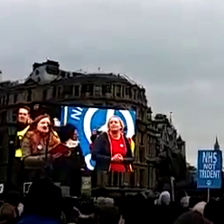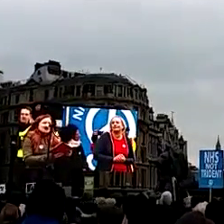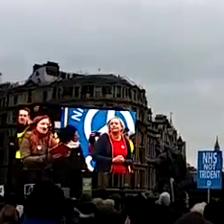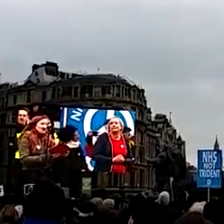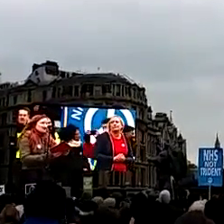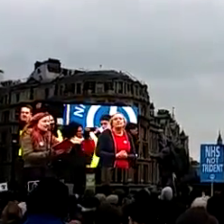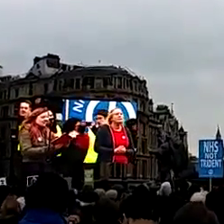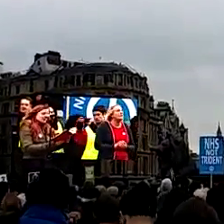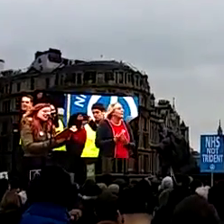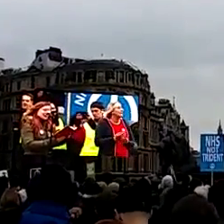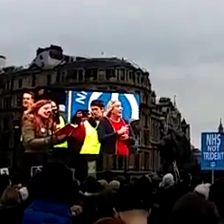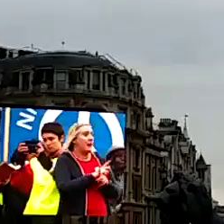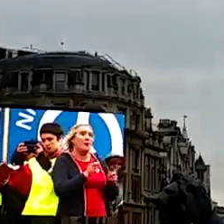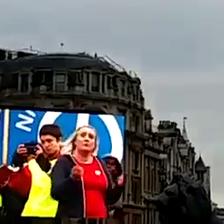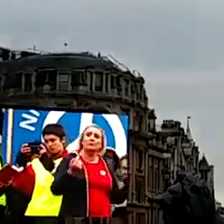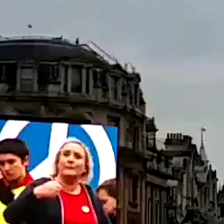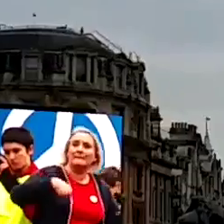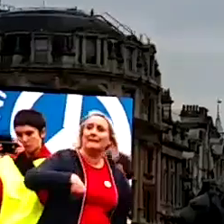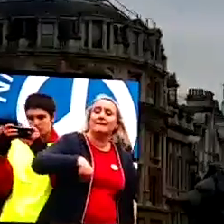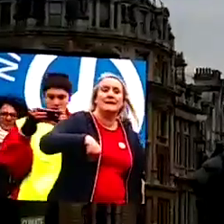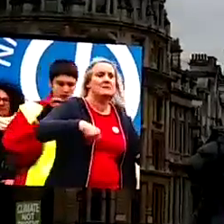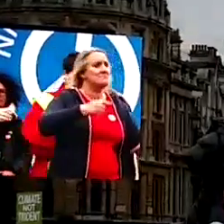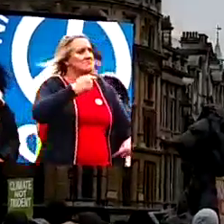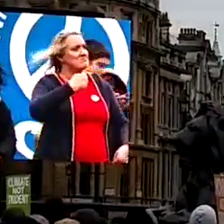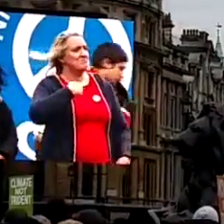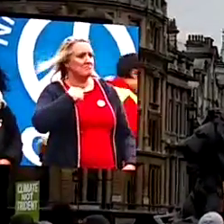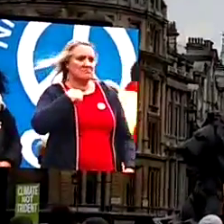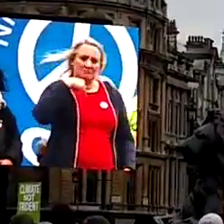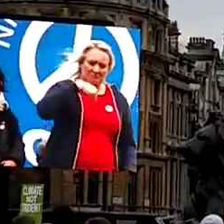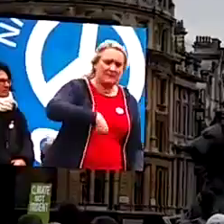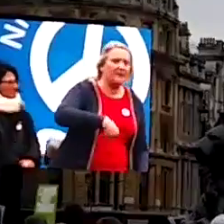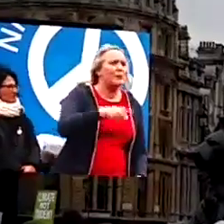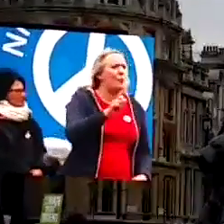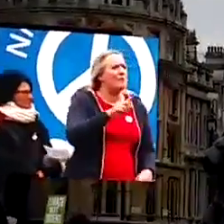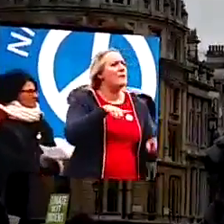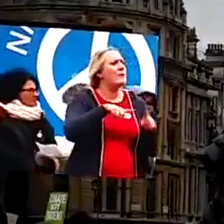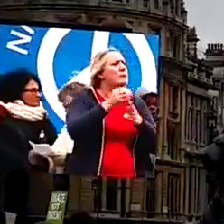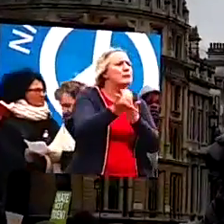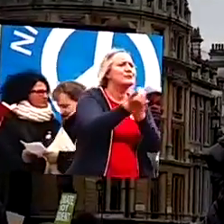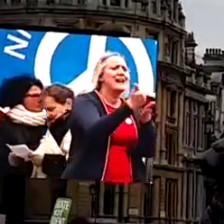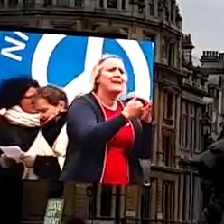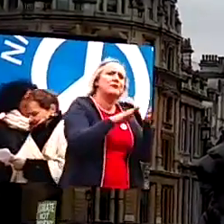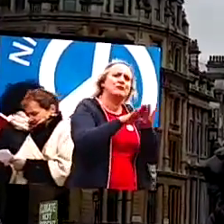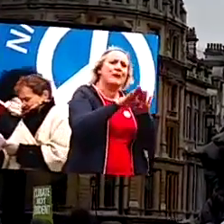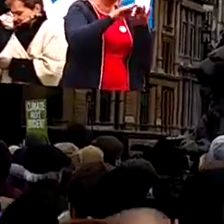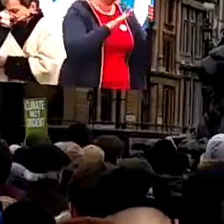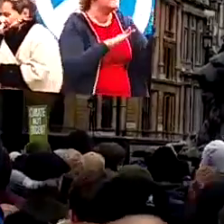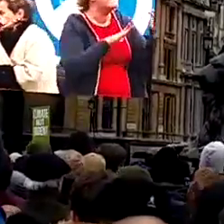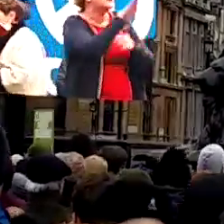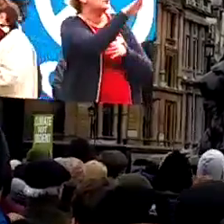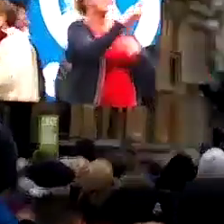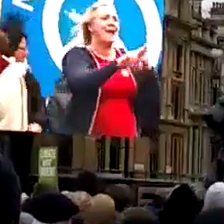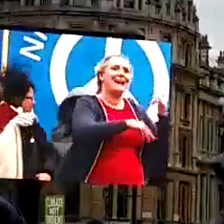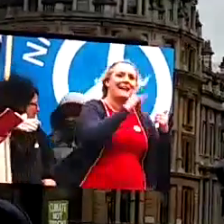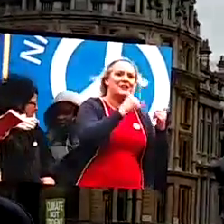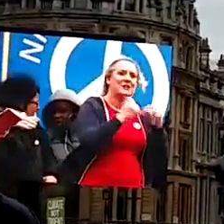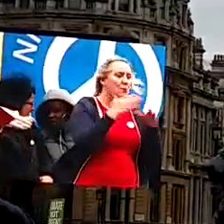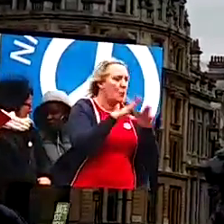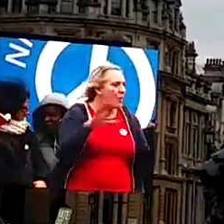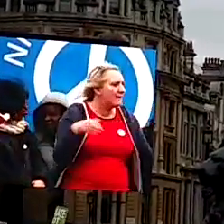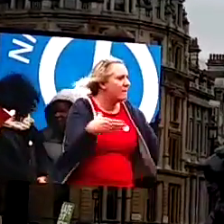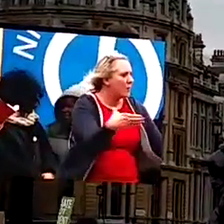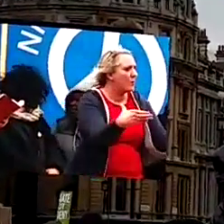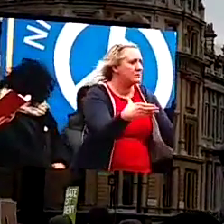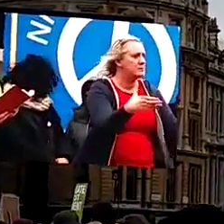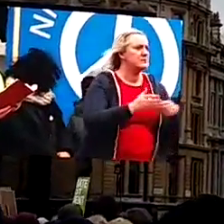So here we are, and I'm standing here defending the training of the future workforce of the NHS, when the Tories are